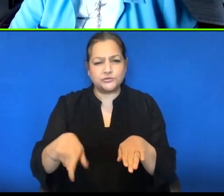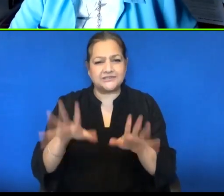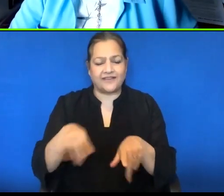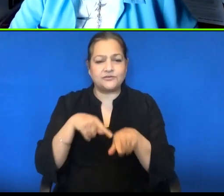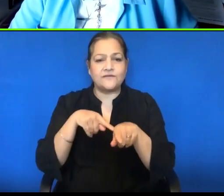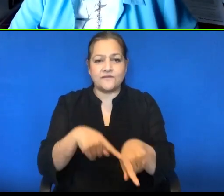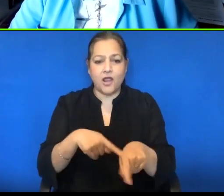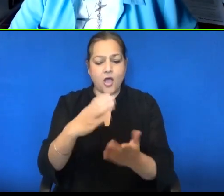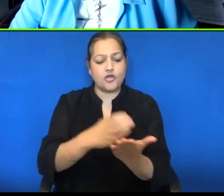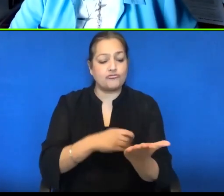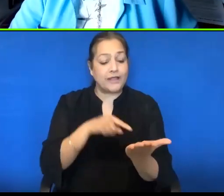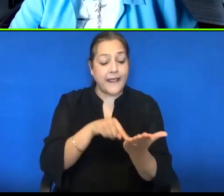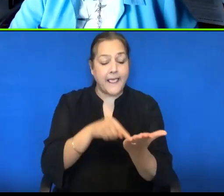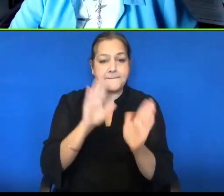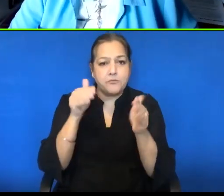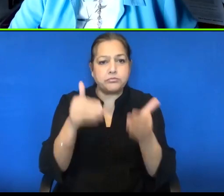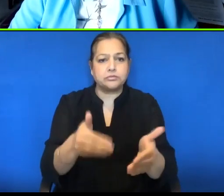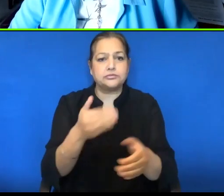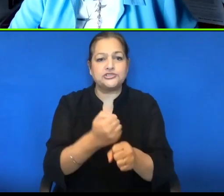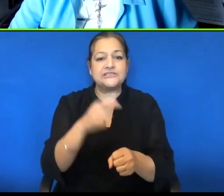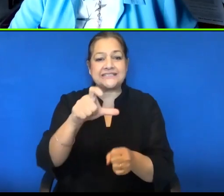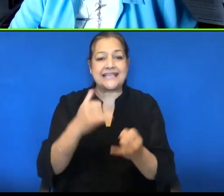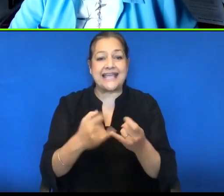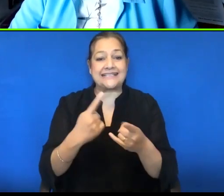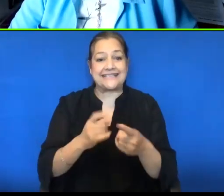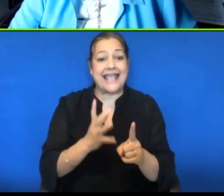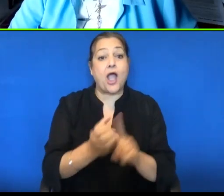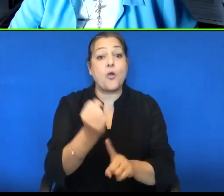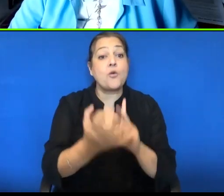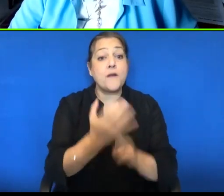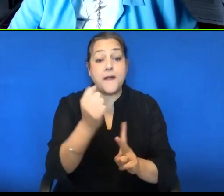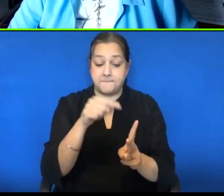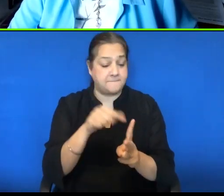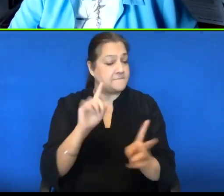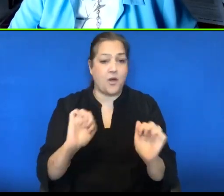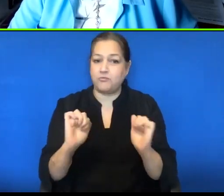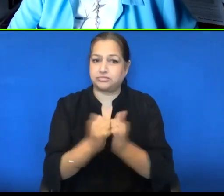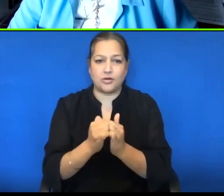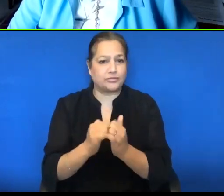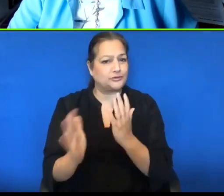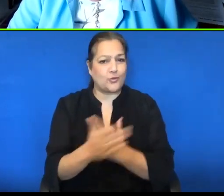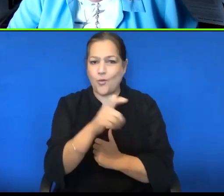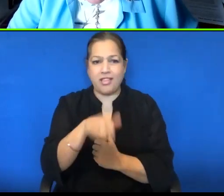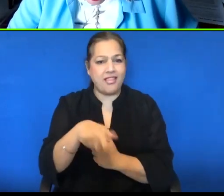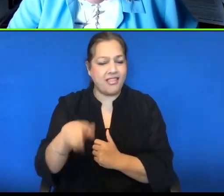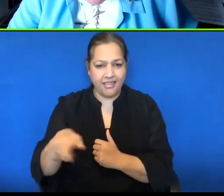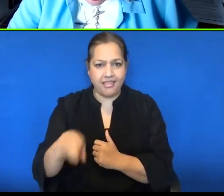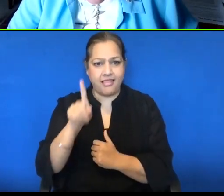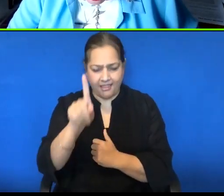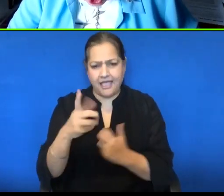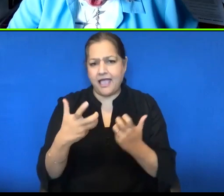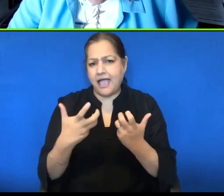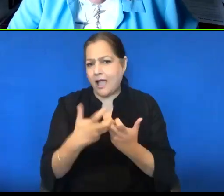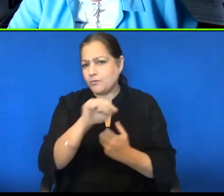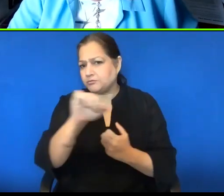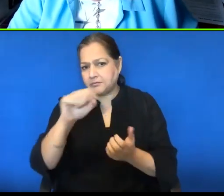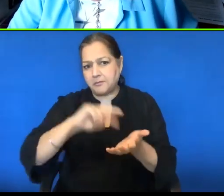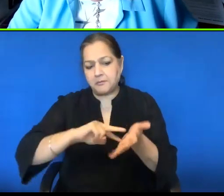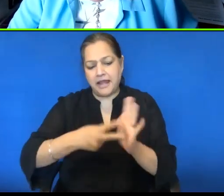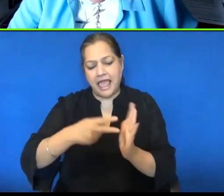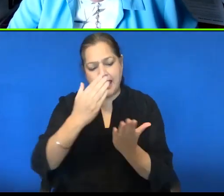curriculum focused on GCSE outcomes, but not appropriate to all, what would be your plans for diversification of